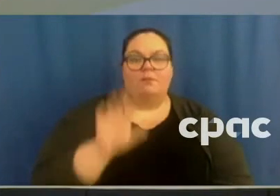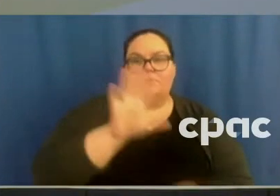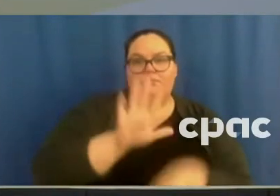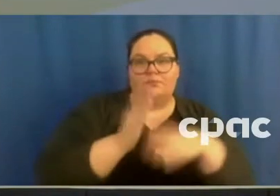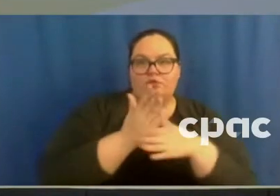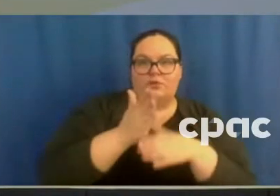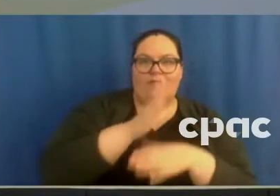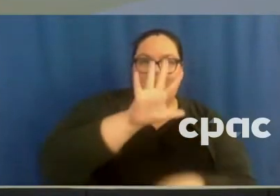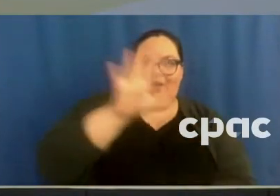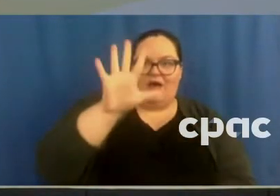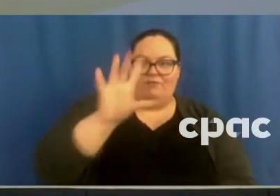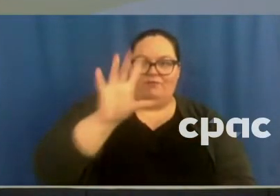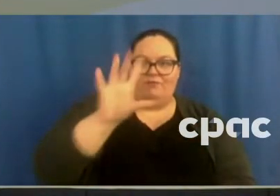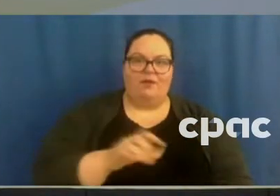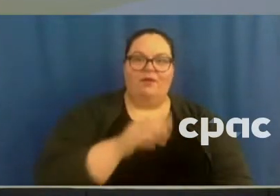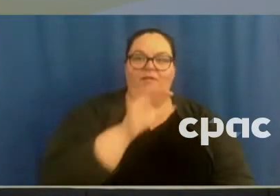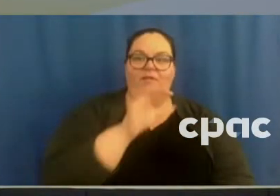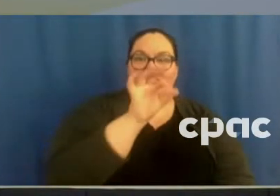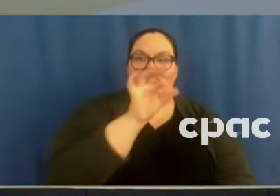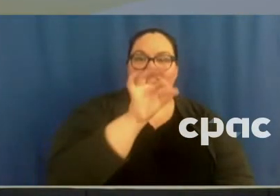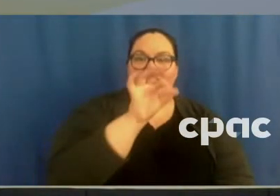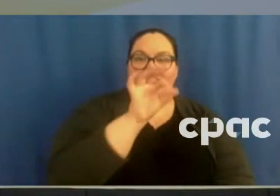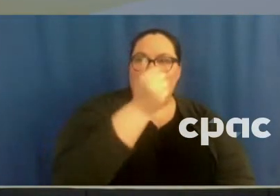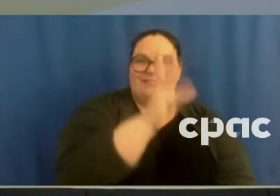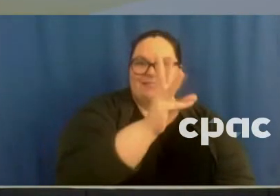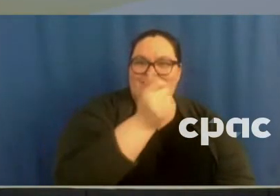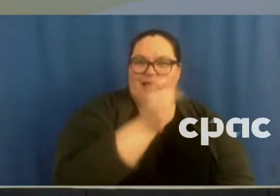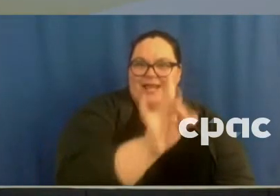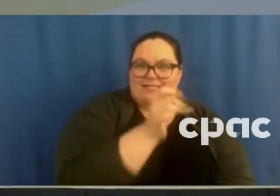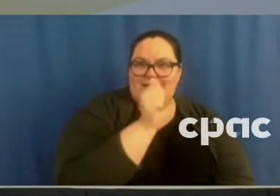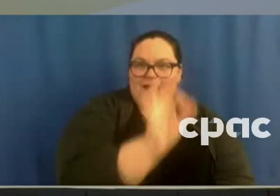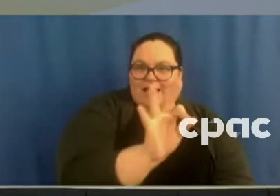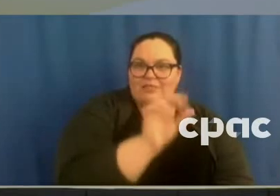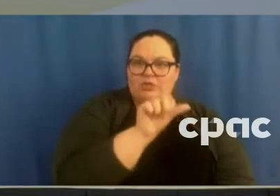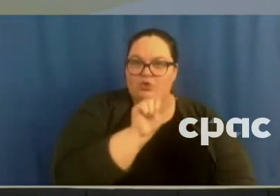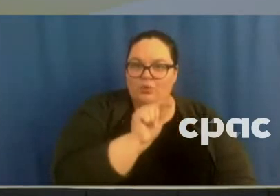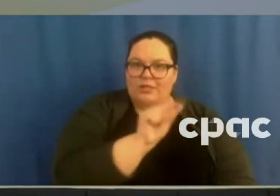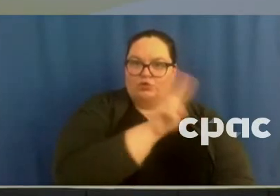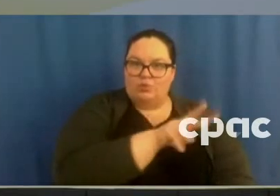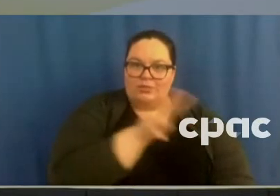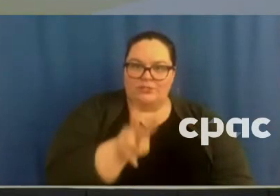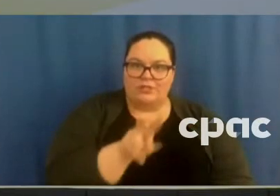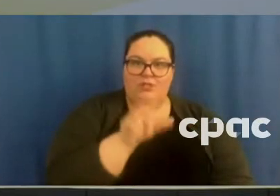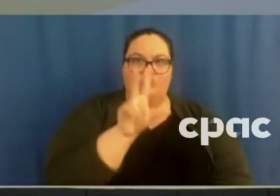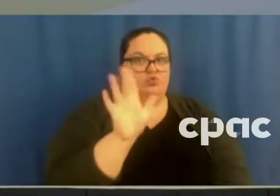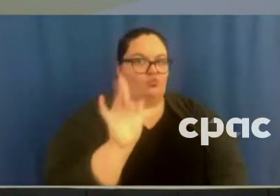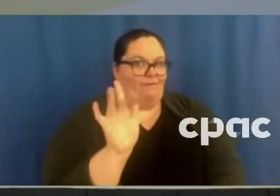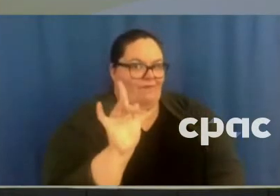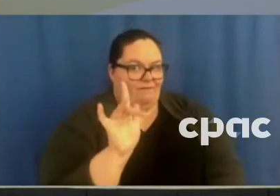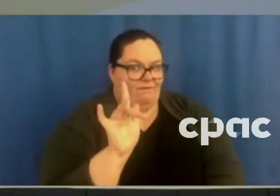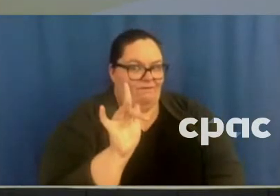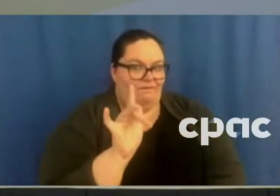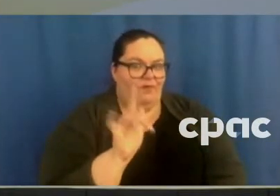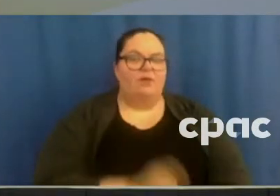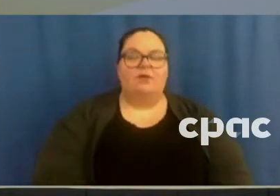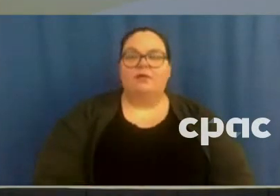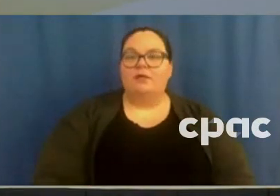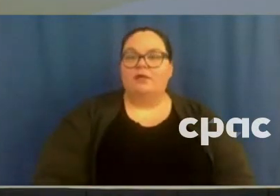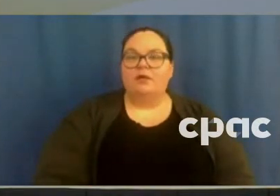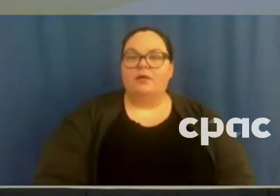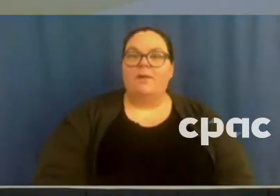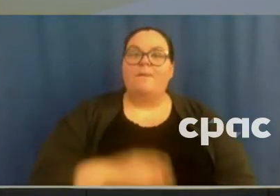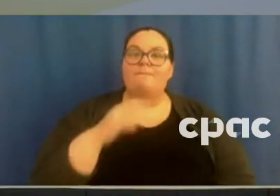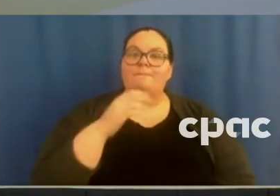February 16th, 18th, 19th, 20th, 22nd, and 25th. Burger King